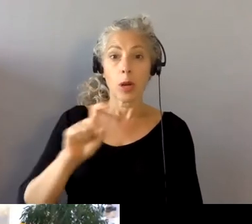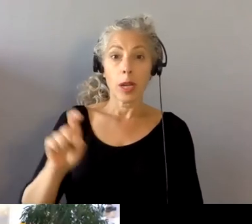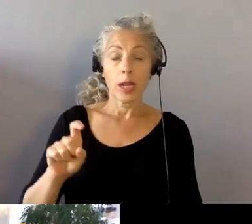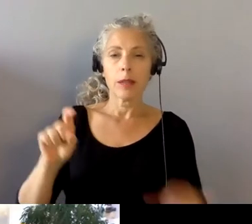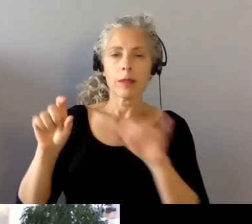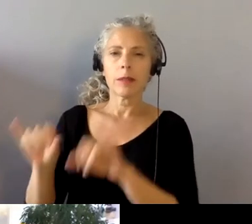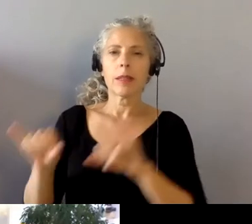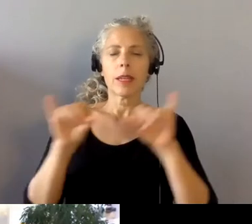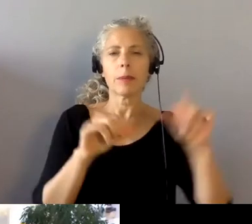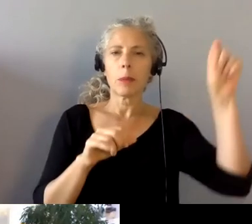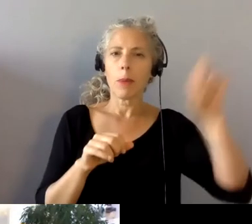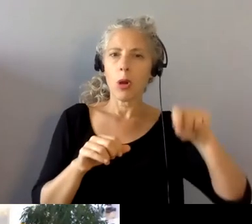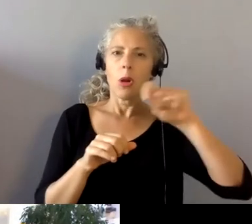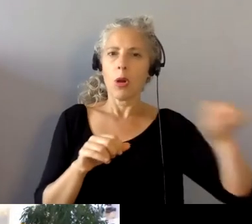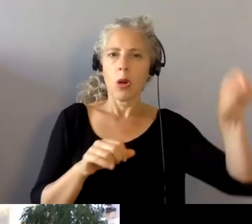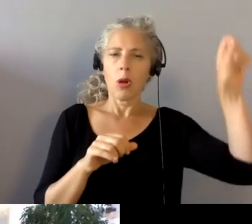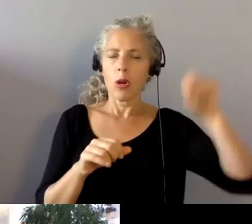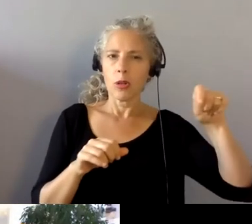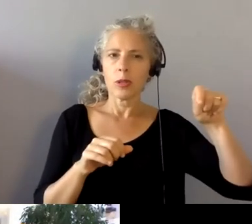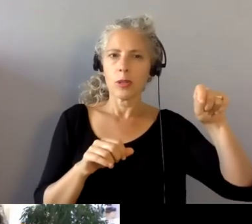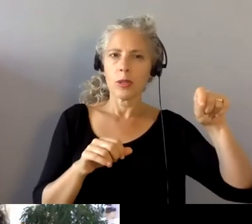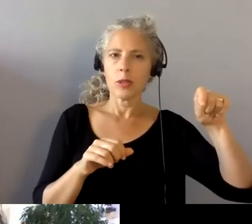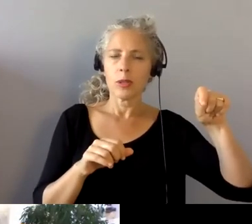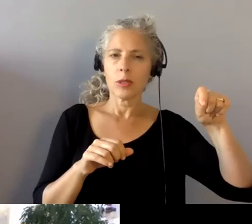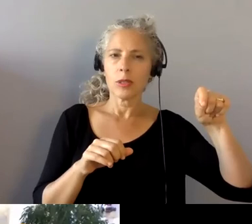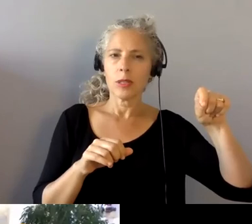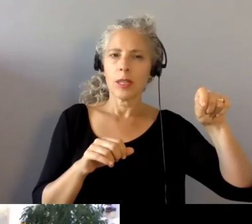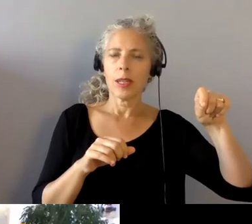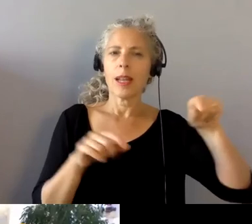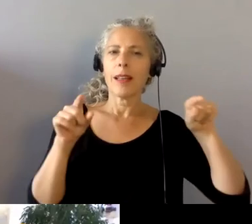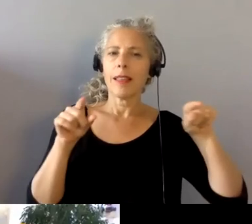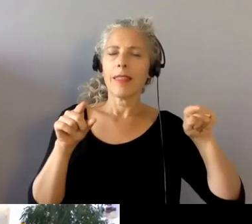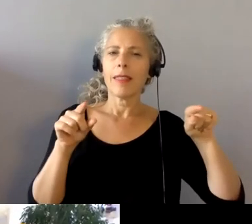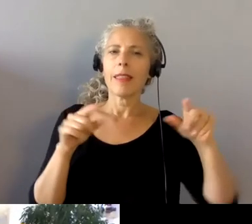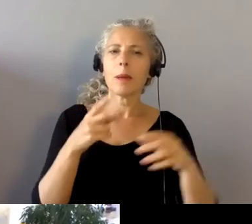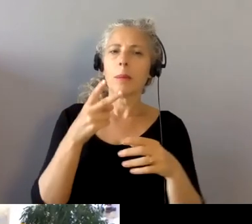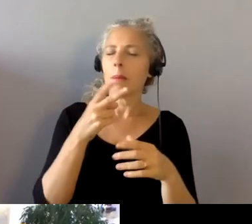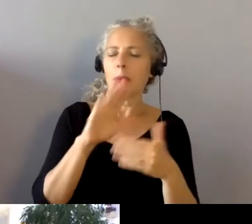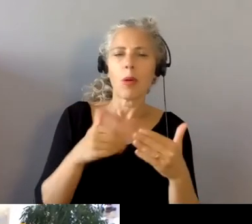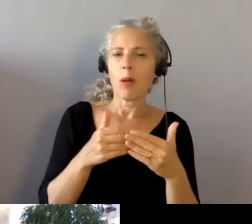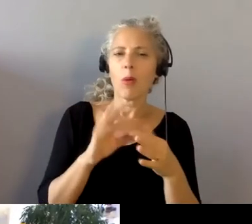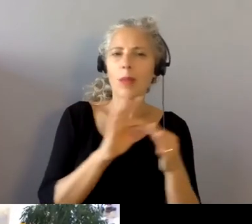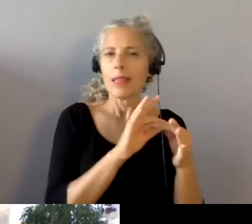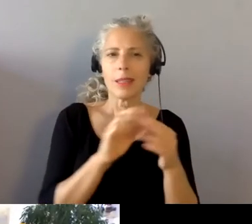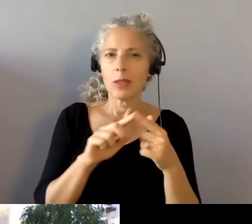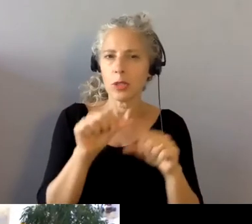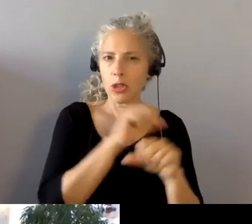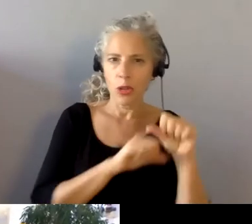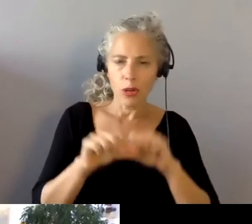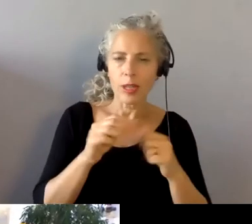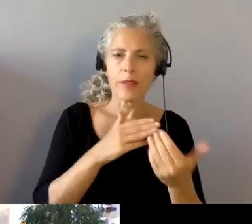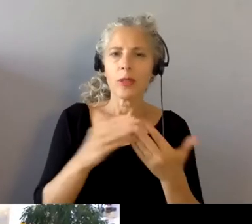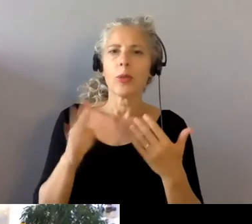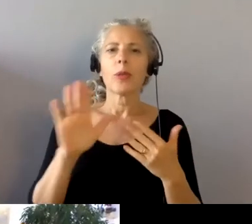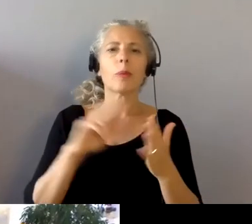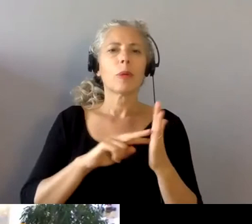operate in a very different way and participating in this construction in a very different way, but they're all related to one another and they emerge out of each